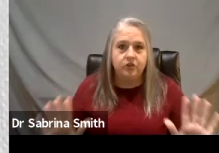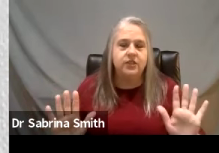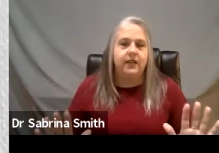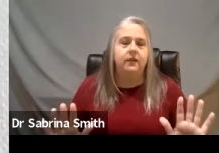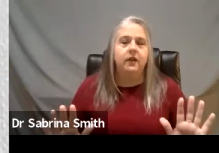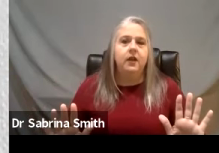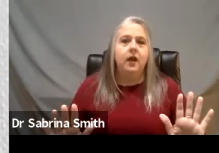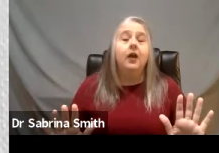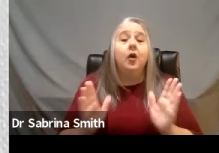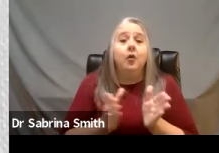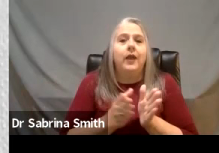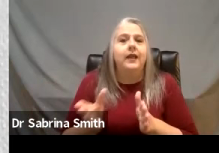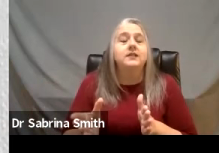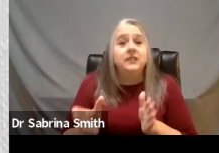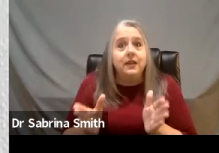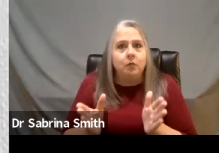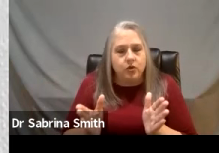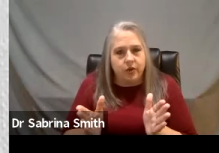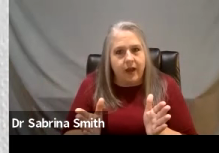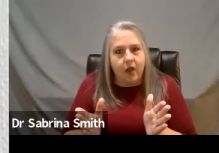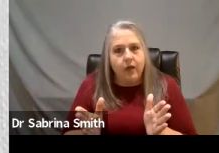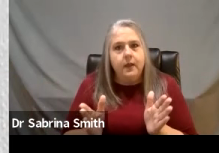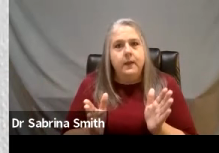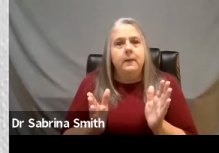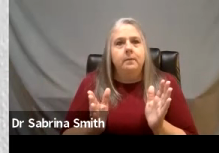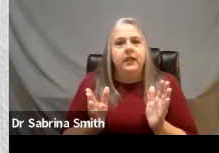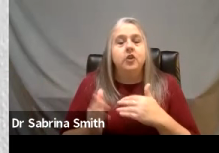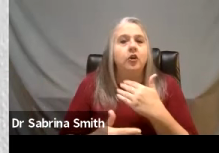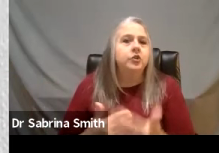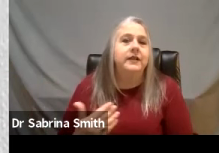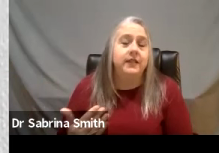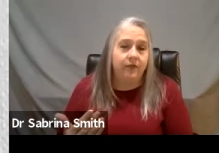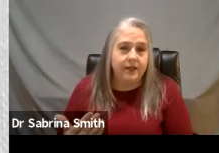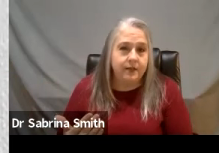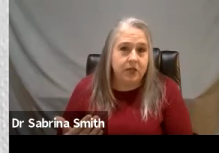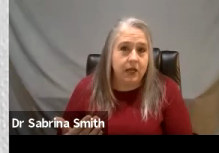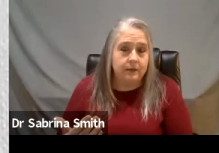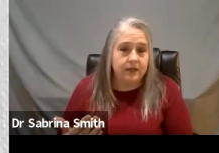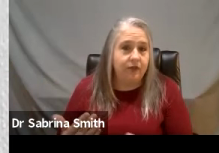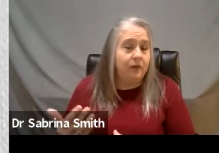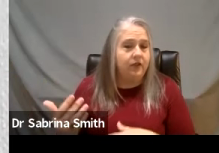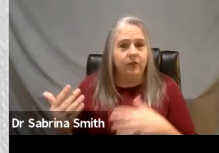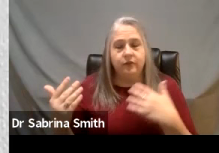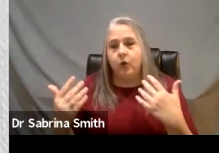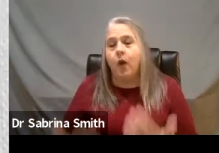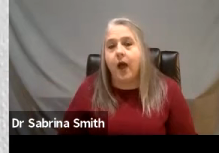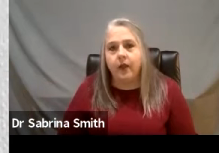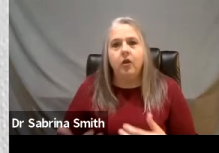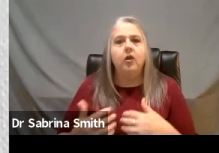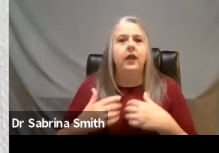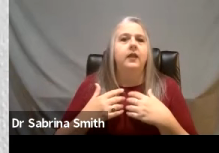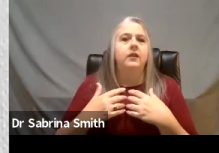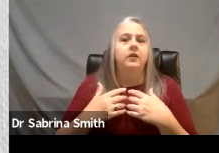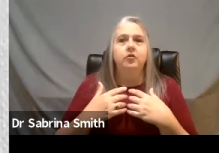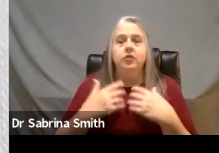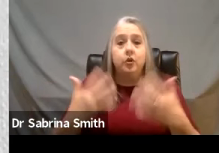you'll understand, oh, okay, I can see it more so now. It's harder to identify sometimes if you've been in the field for a